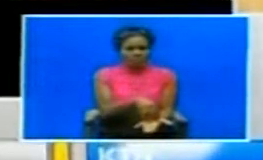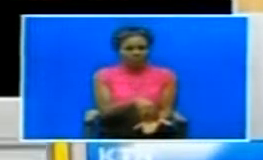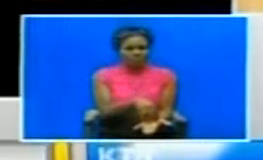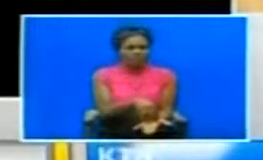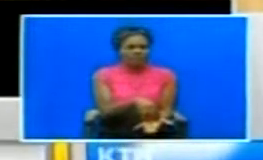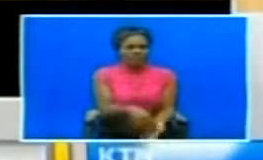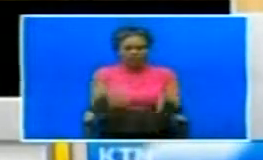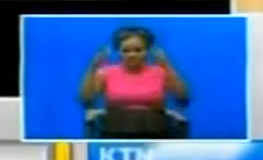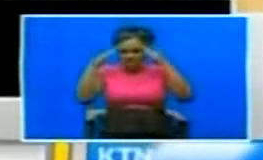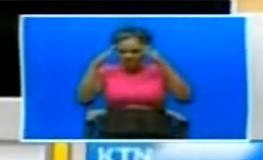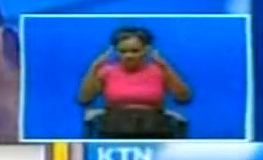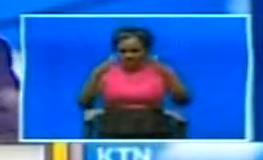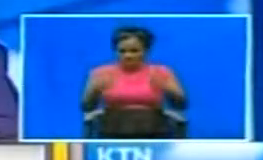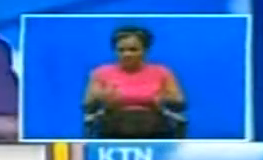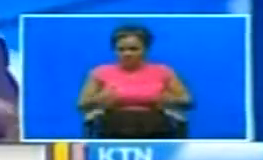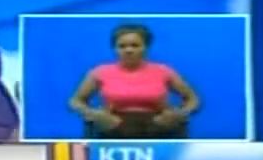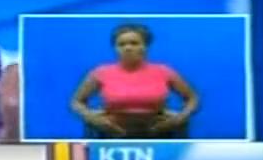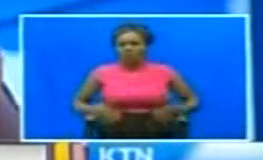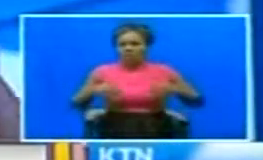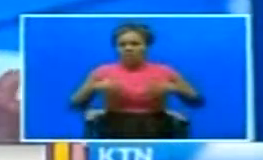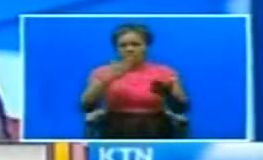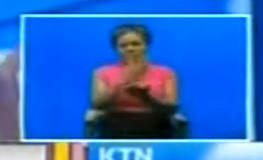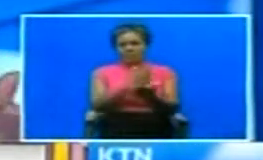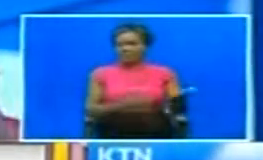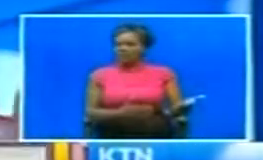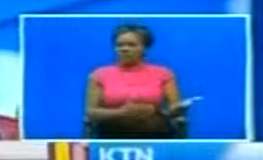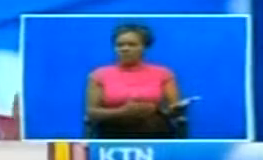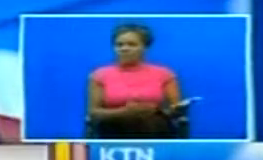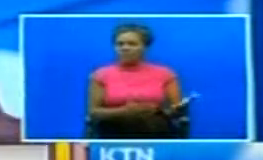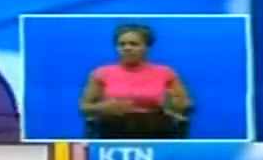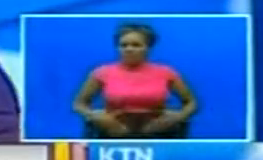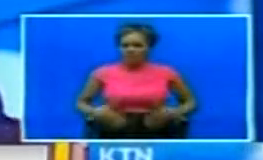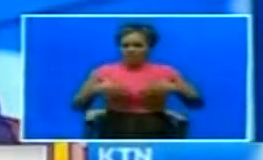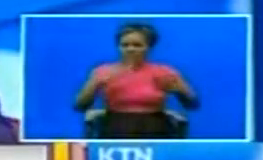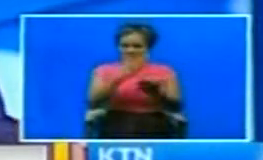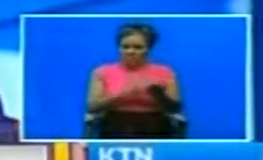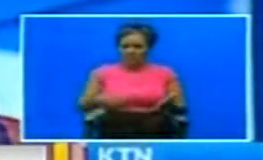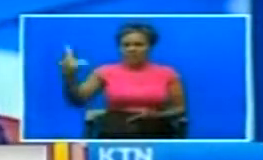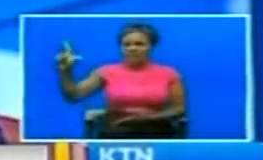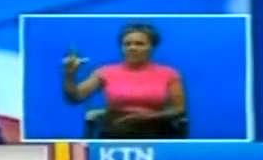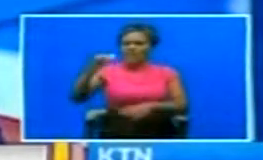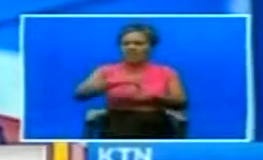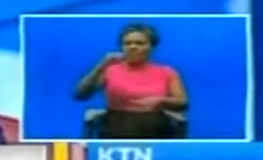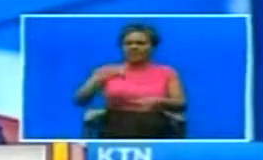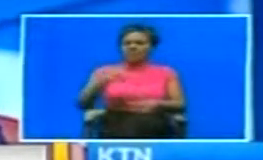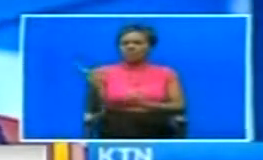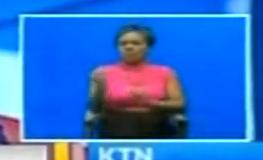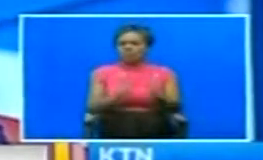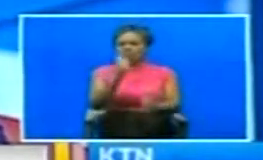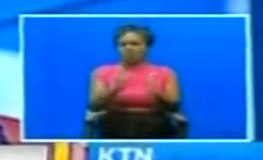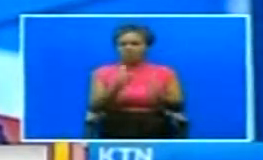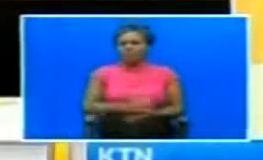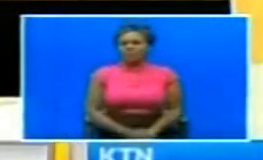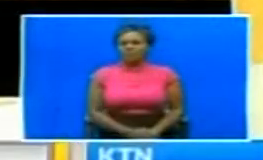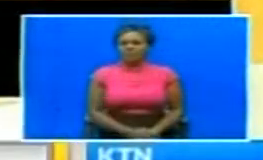All right, so let's focus on the organs of the body. What part of the organs of the body of children does this affect? How bad is it?